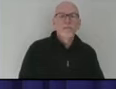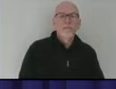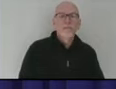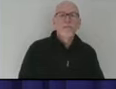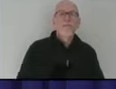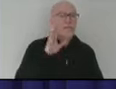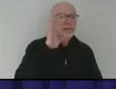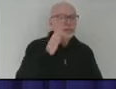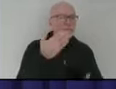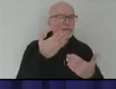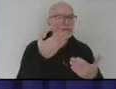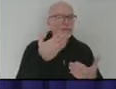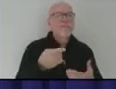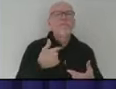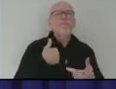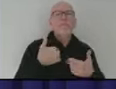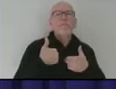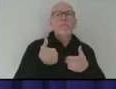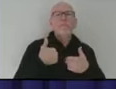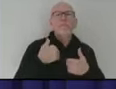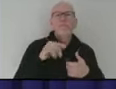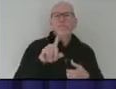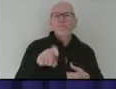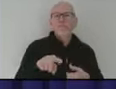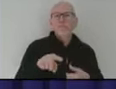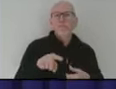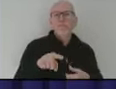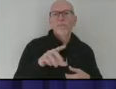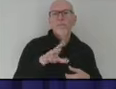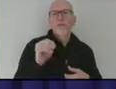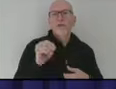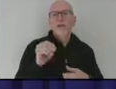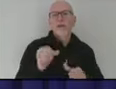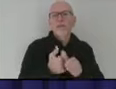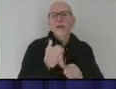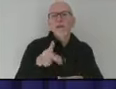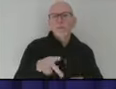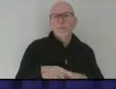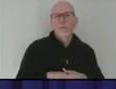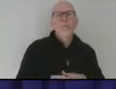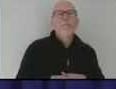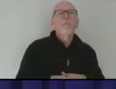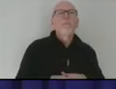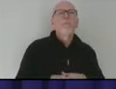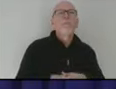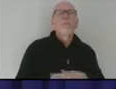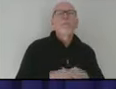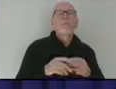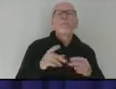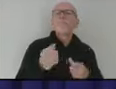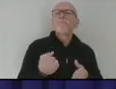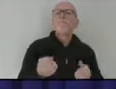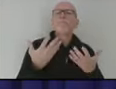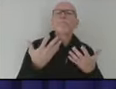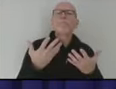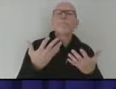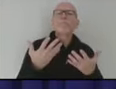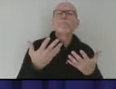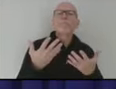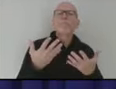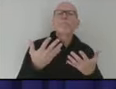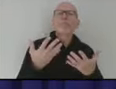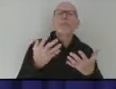Hello, thank you. I've got a question here and then a follow-up. How much higher should